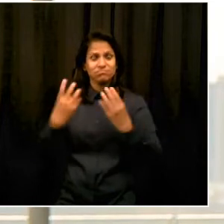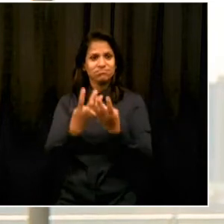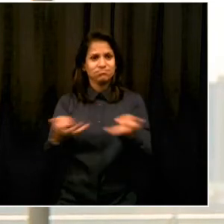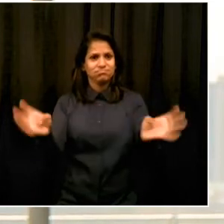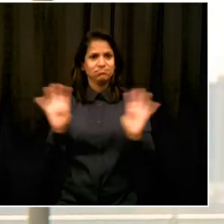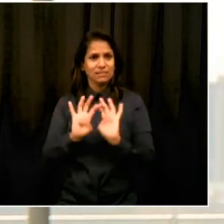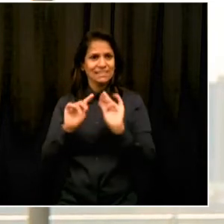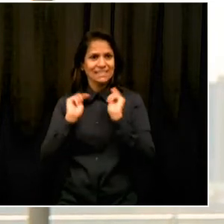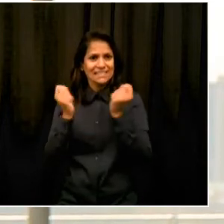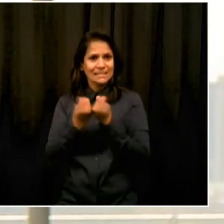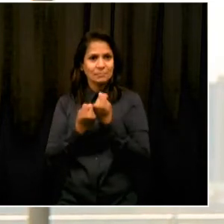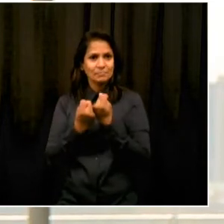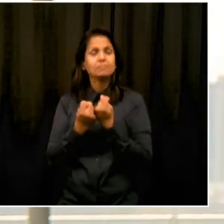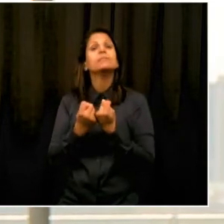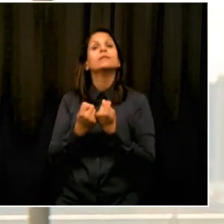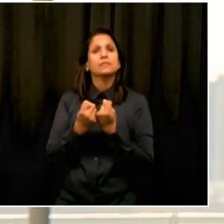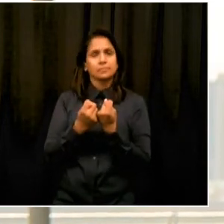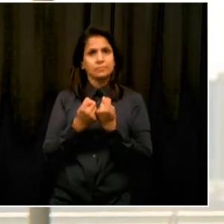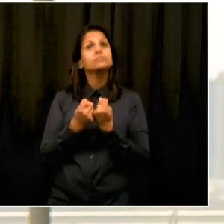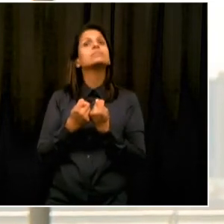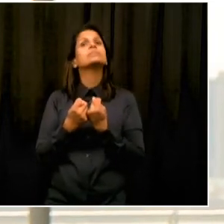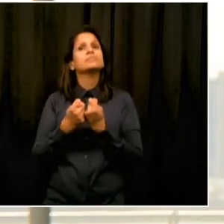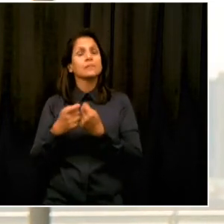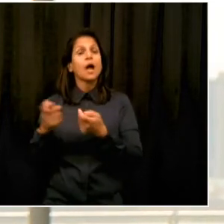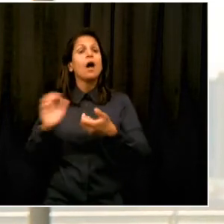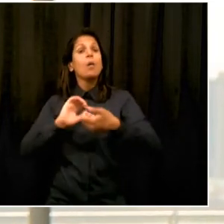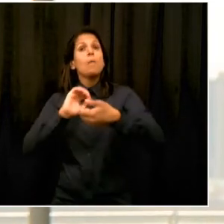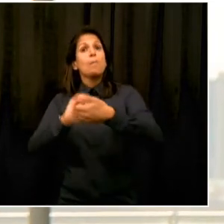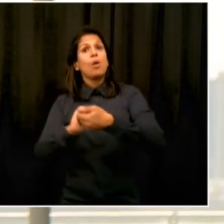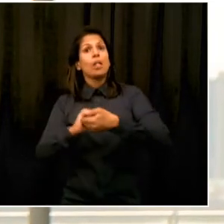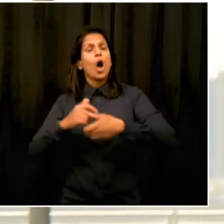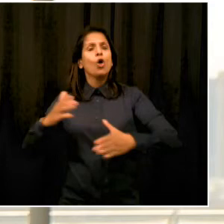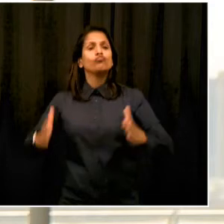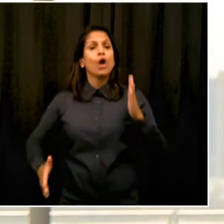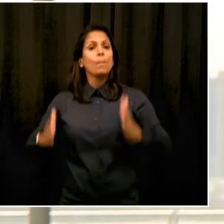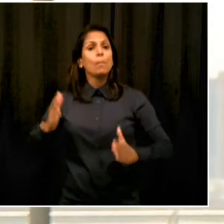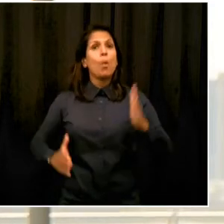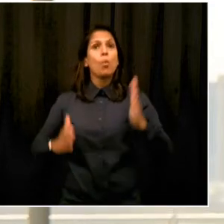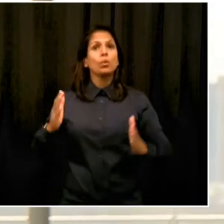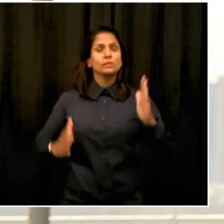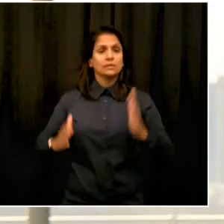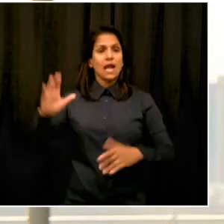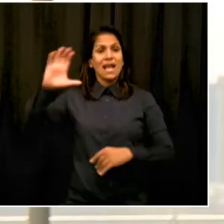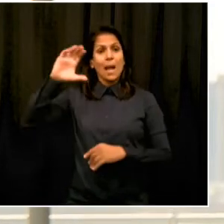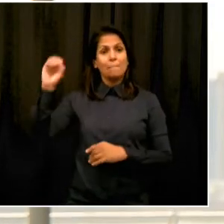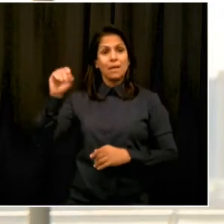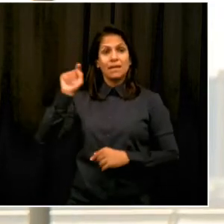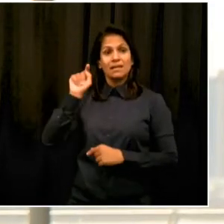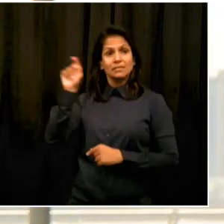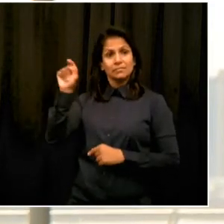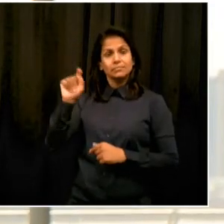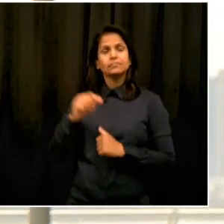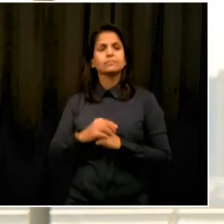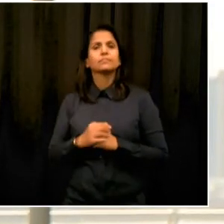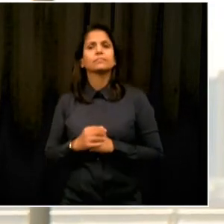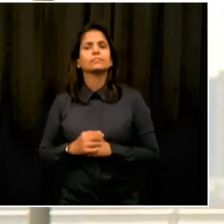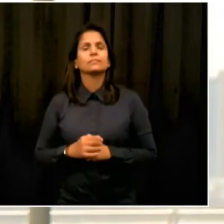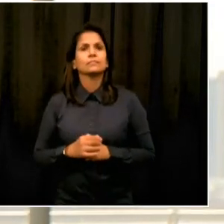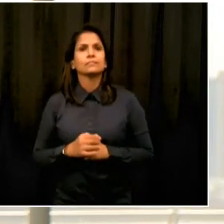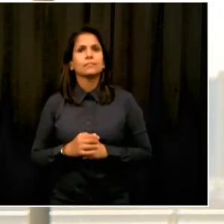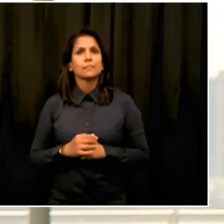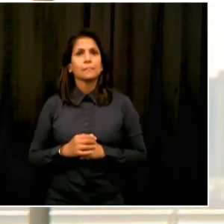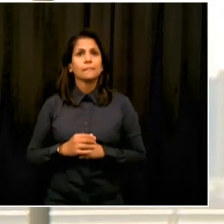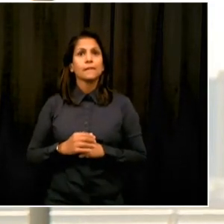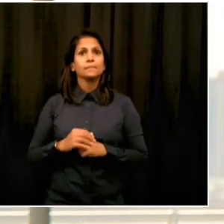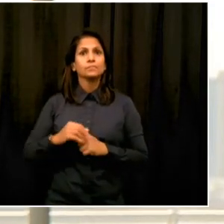on the life sciences, worked with diagnostic experts from P4 Clinical, Health and Hospitals, and the New York City Test and